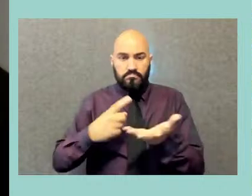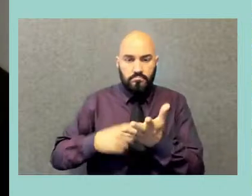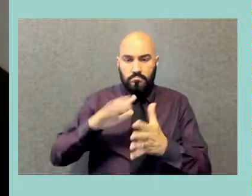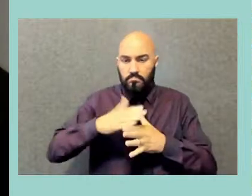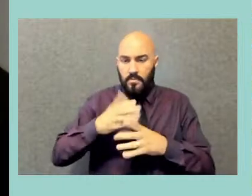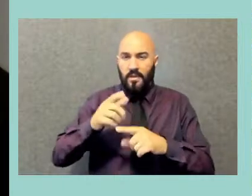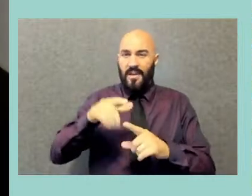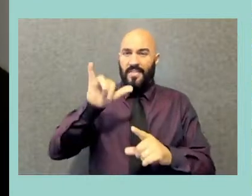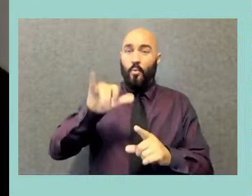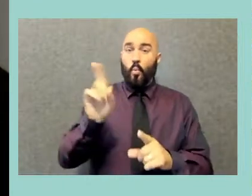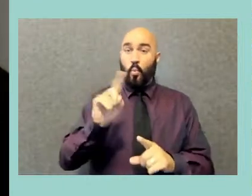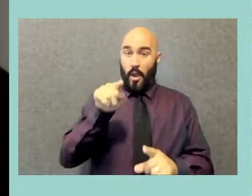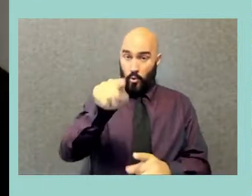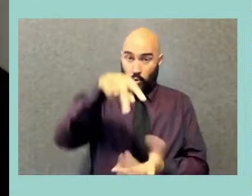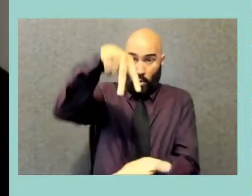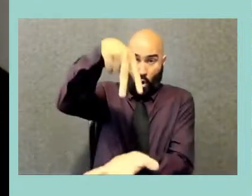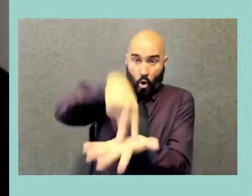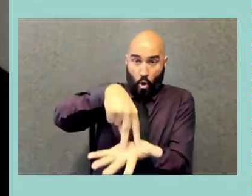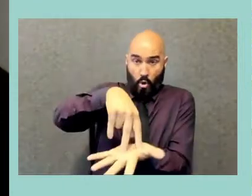are upon it.